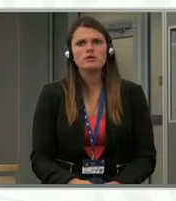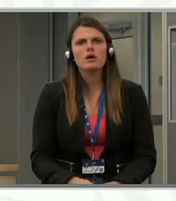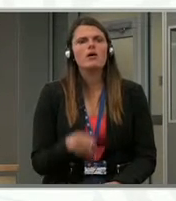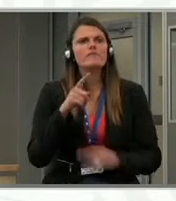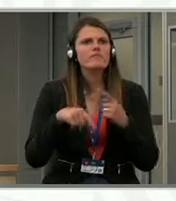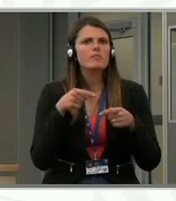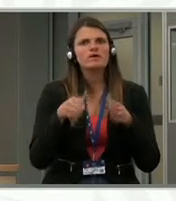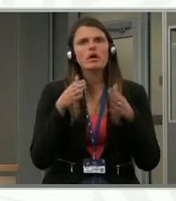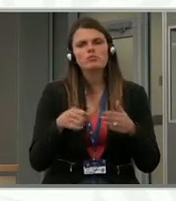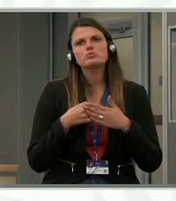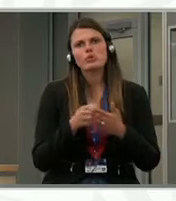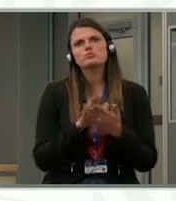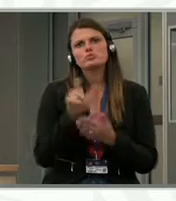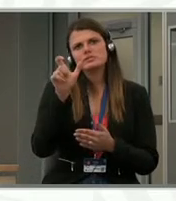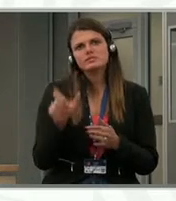towards disability.